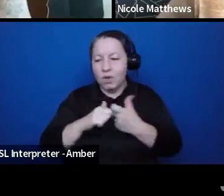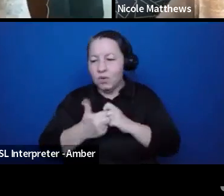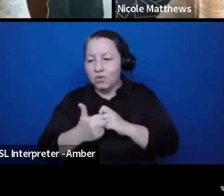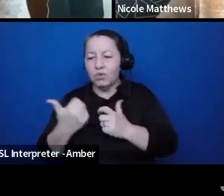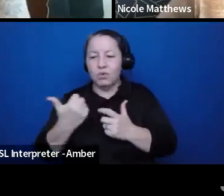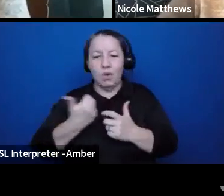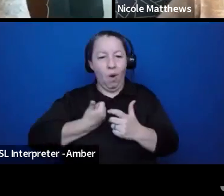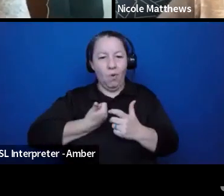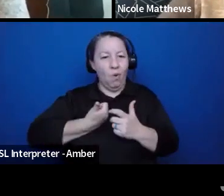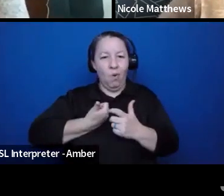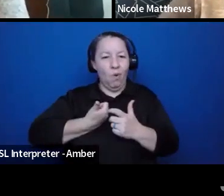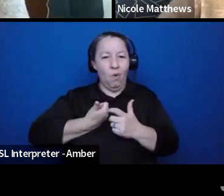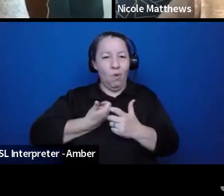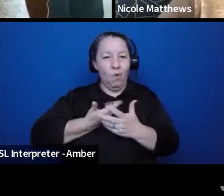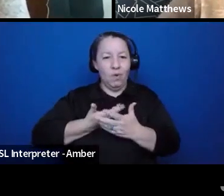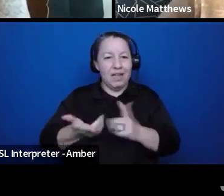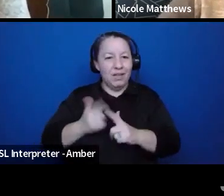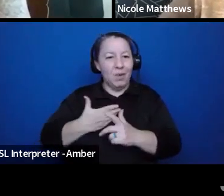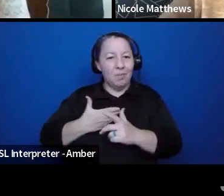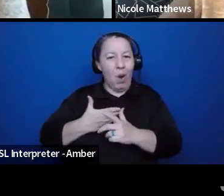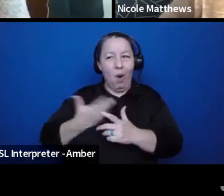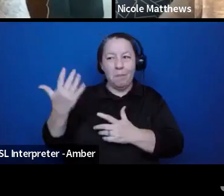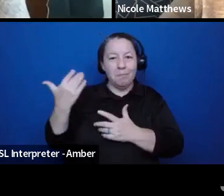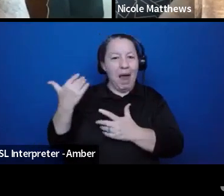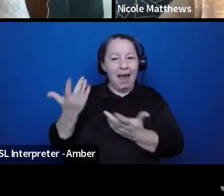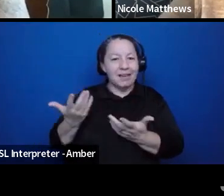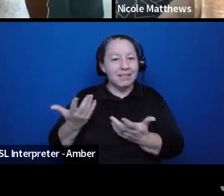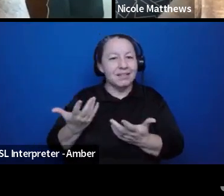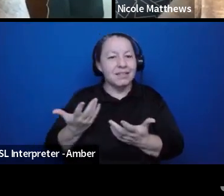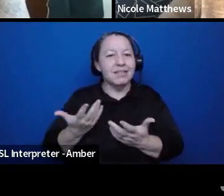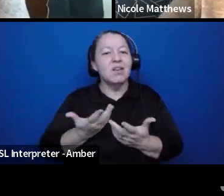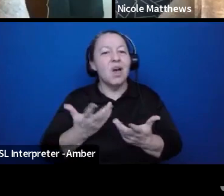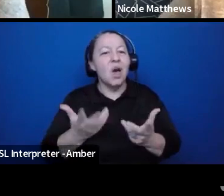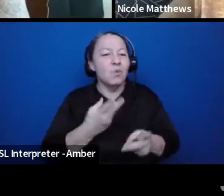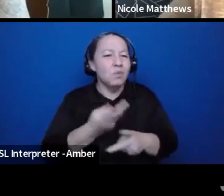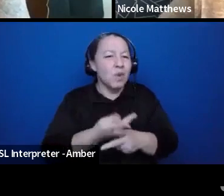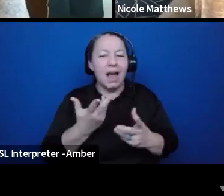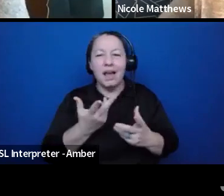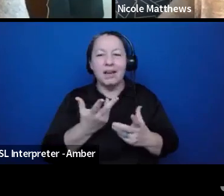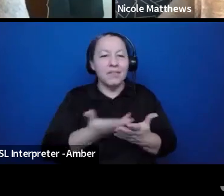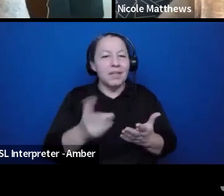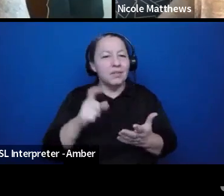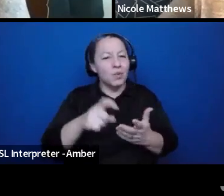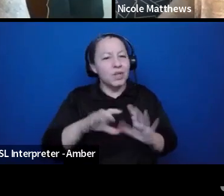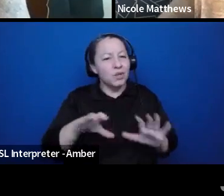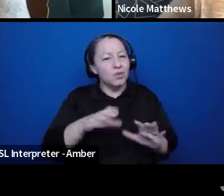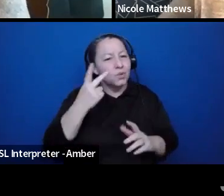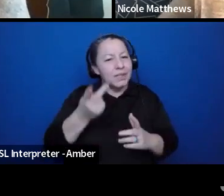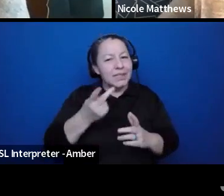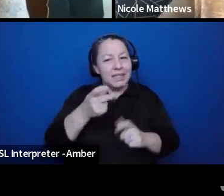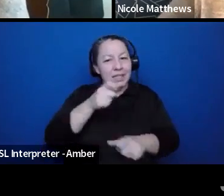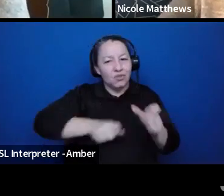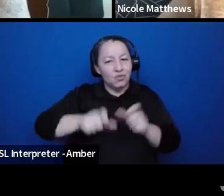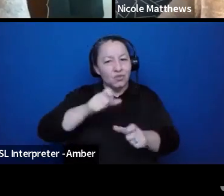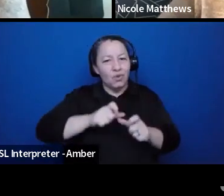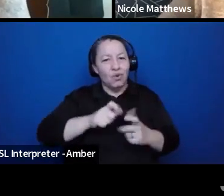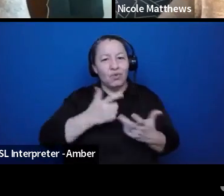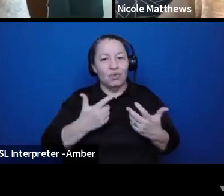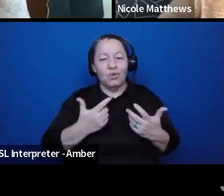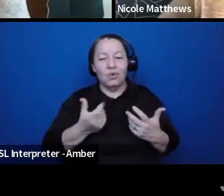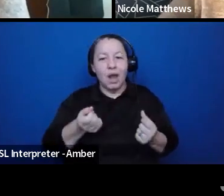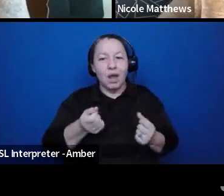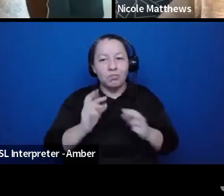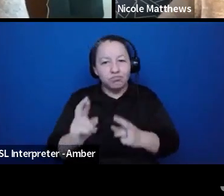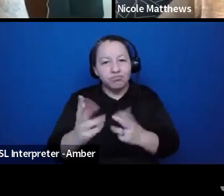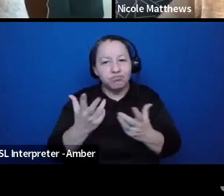and really see each other, see beyond those sort of wounded places of woundedness that we, you know, those scars that